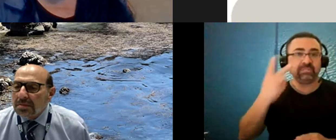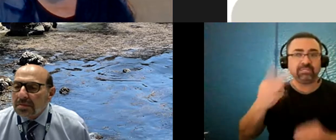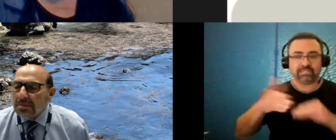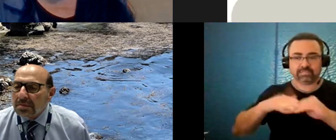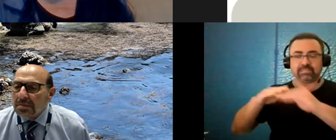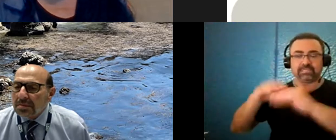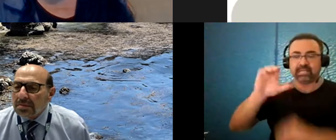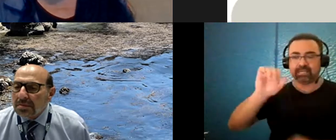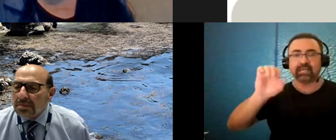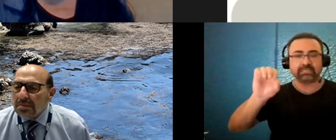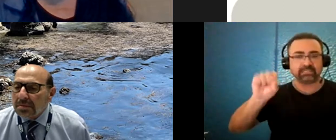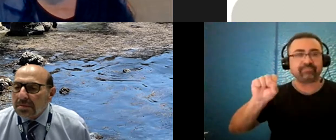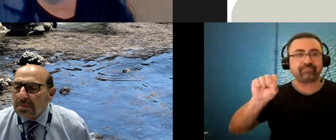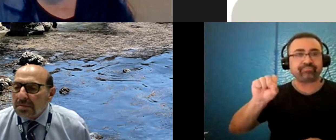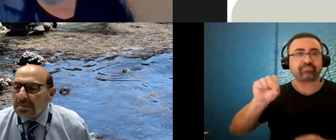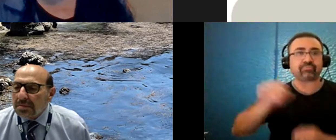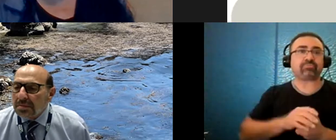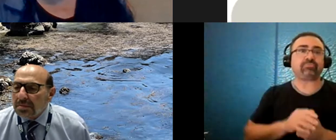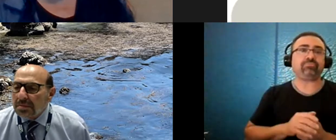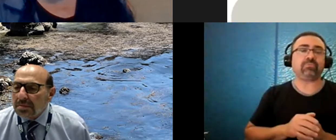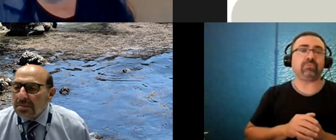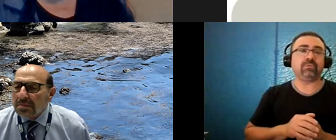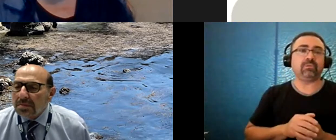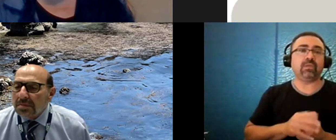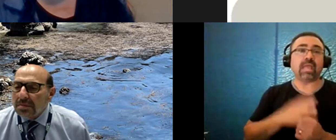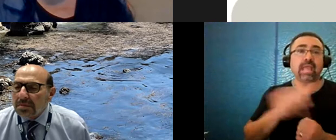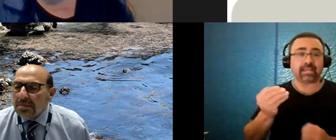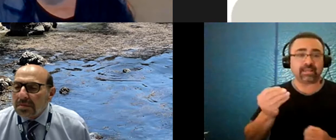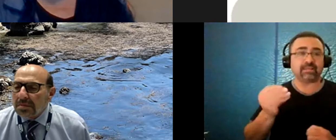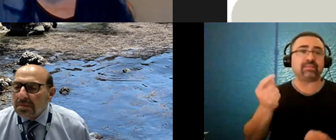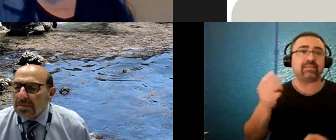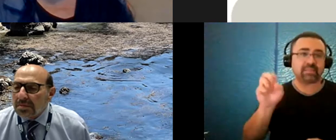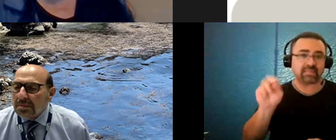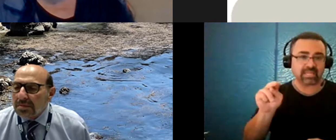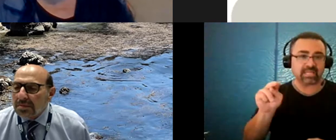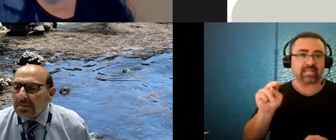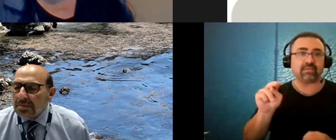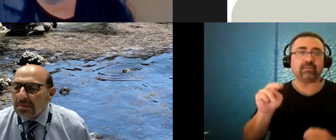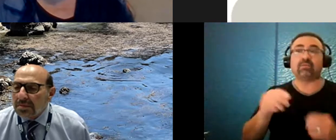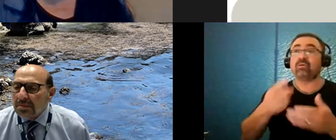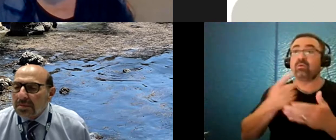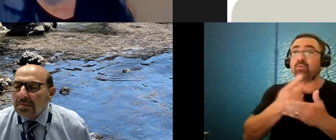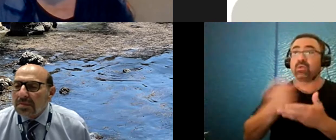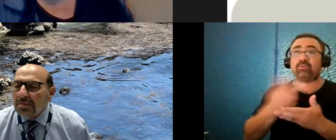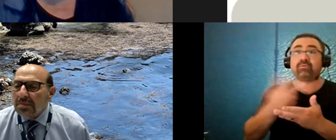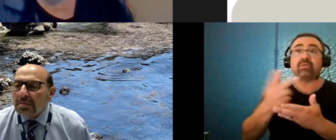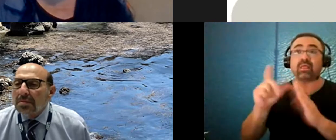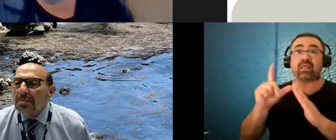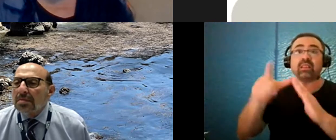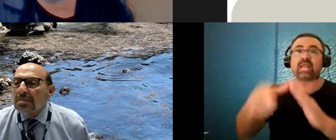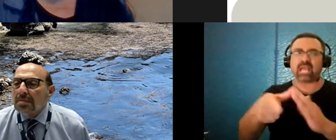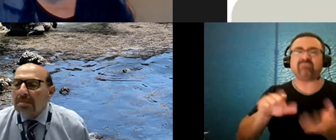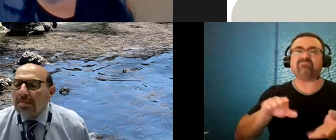cases, then an increase in hospitalizations, and then that is followed a few weeks after with an increase in